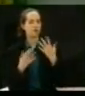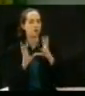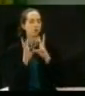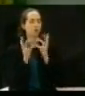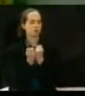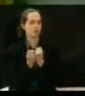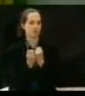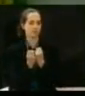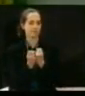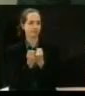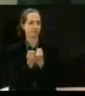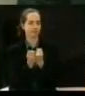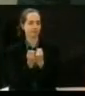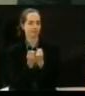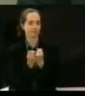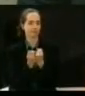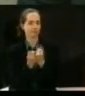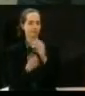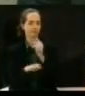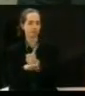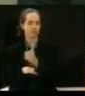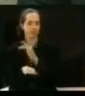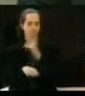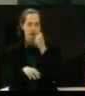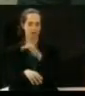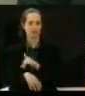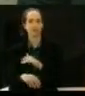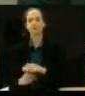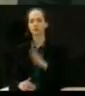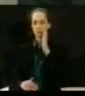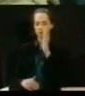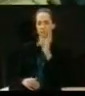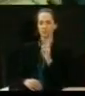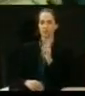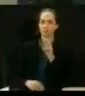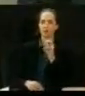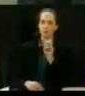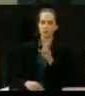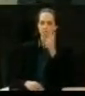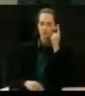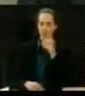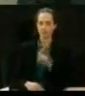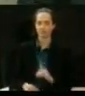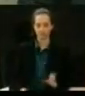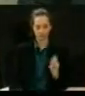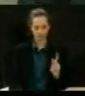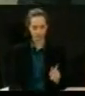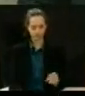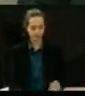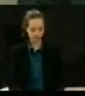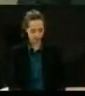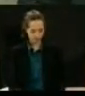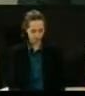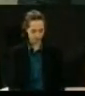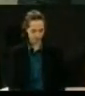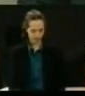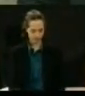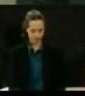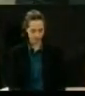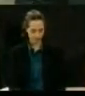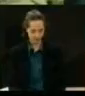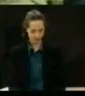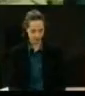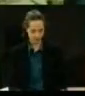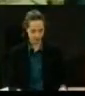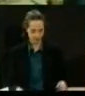mayor to do that. And we need to do it pretty quick. Okay. Ms. Rowe, you'll give your name and address for the record. Amy Rowe,